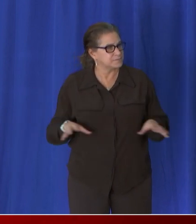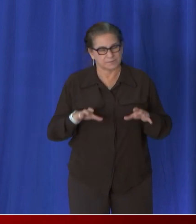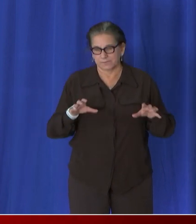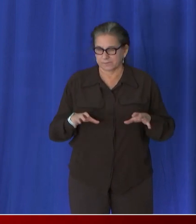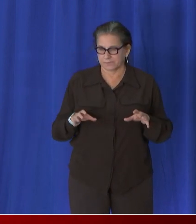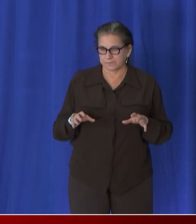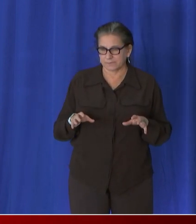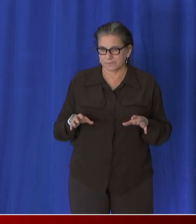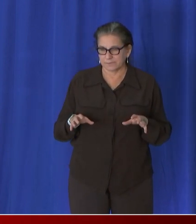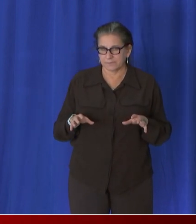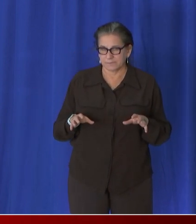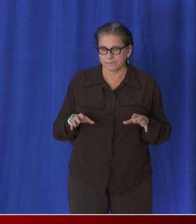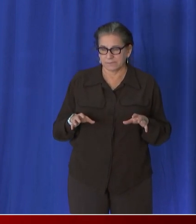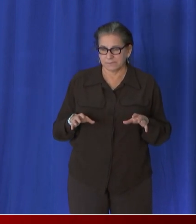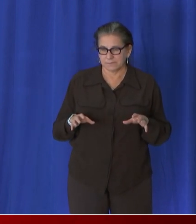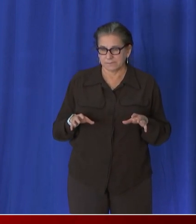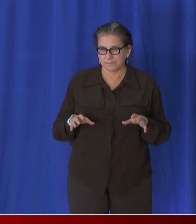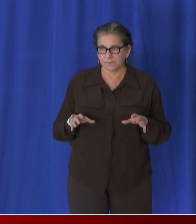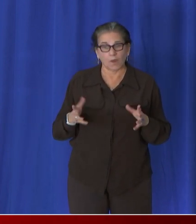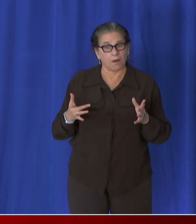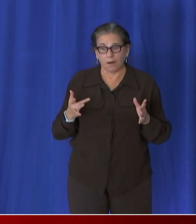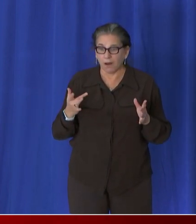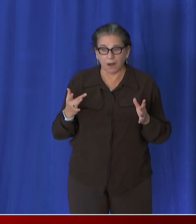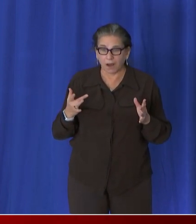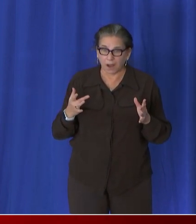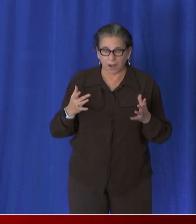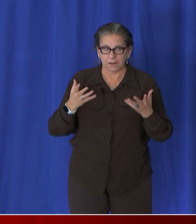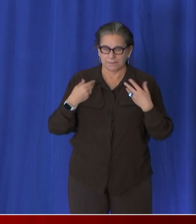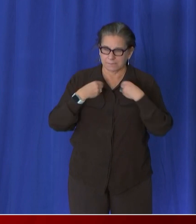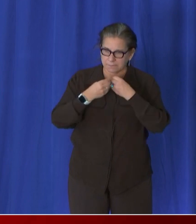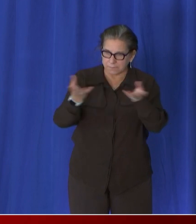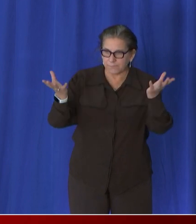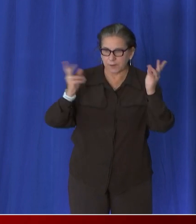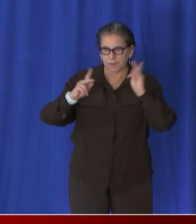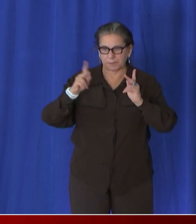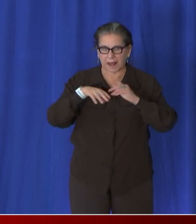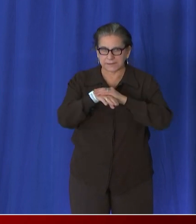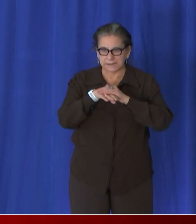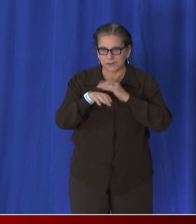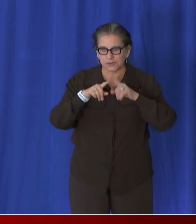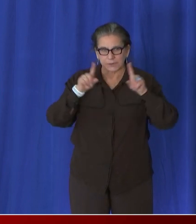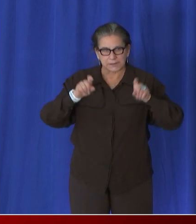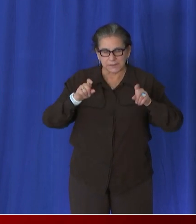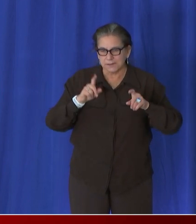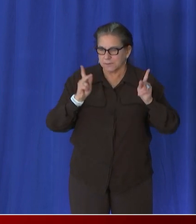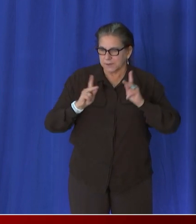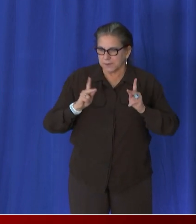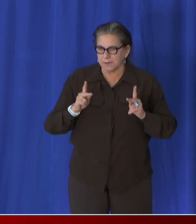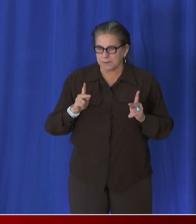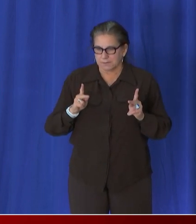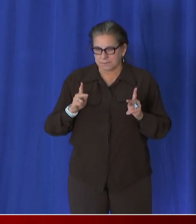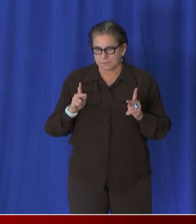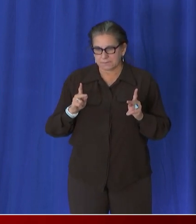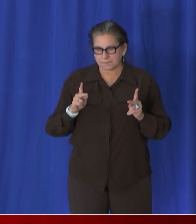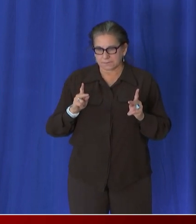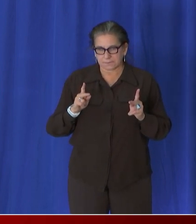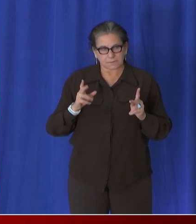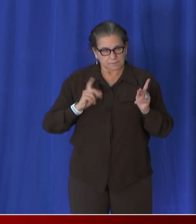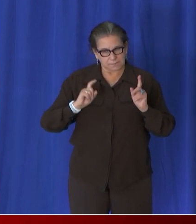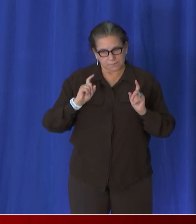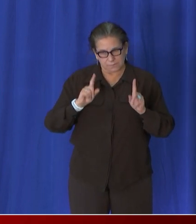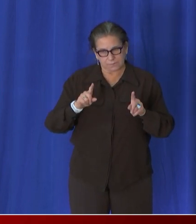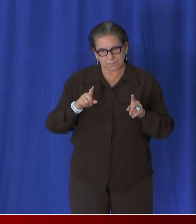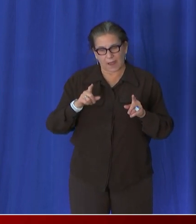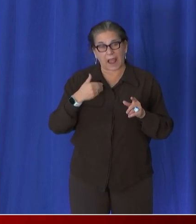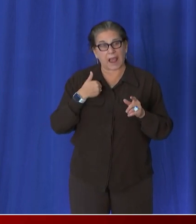testing. They are at over 30 of our libraries. We ask people to take what they need because